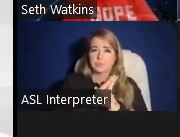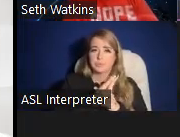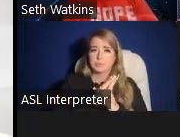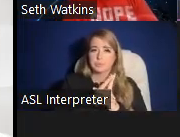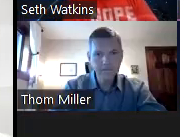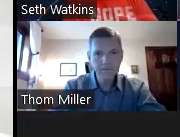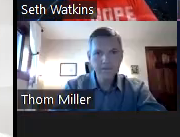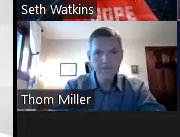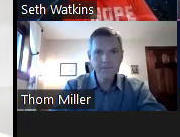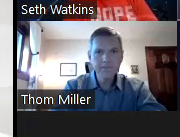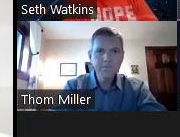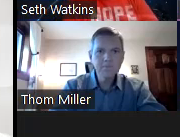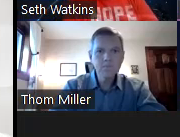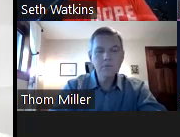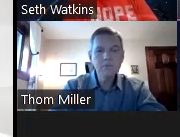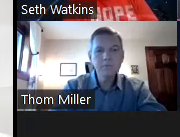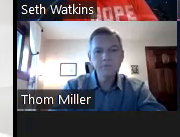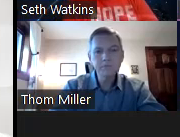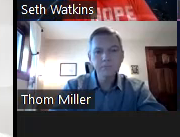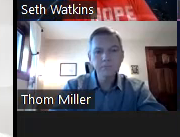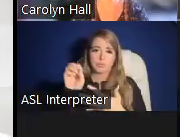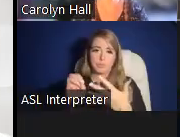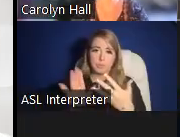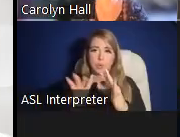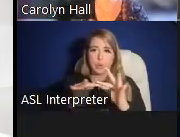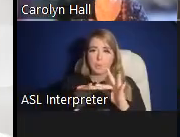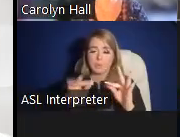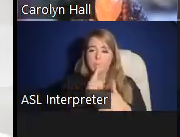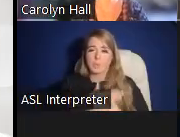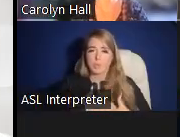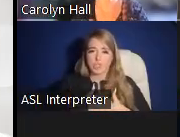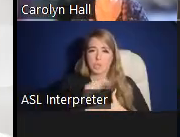Thank you so much for your comments, and I really appreciate